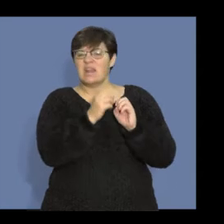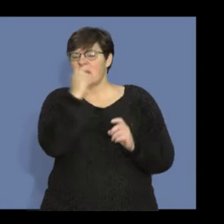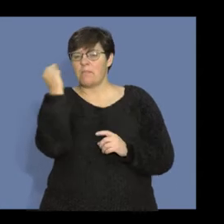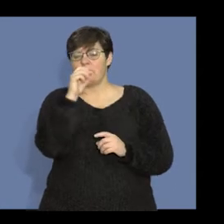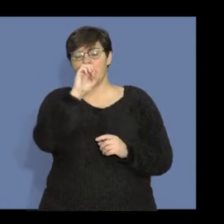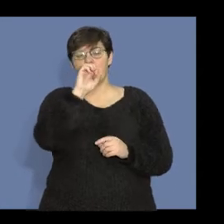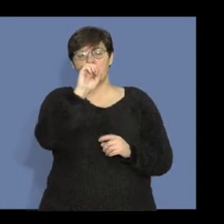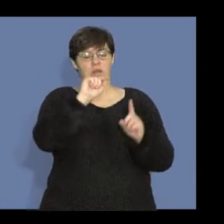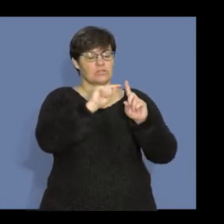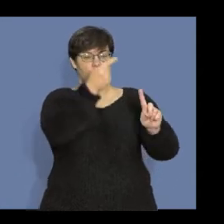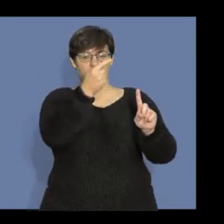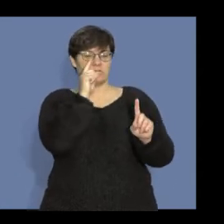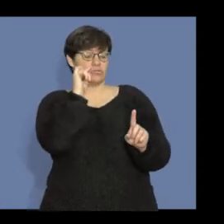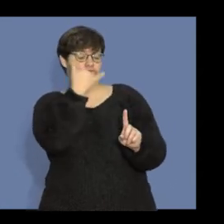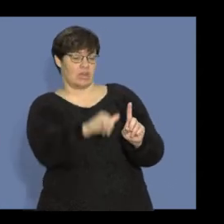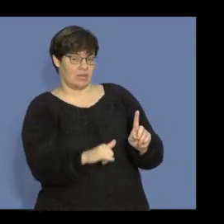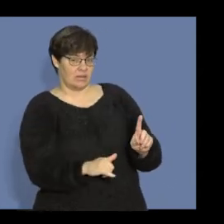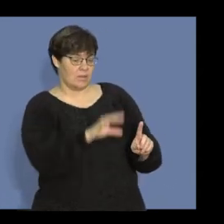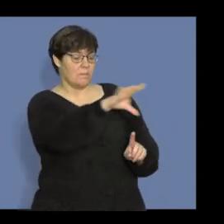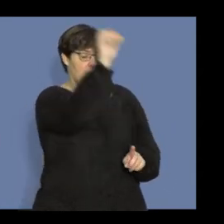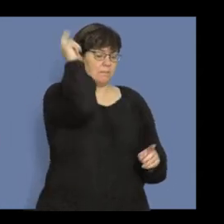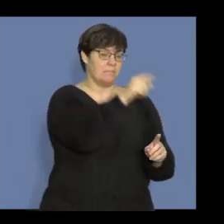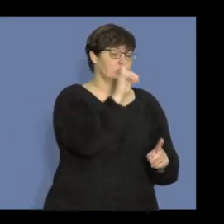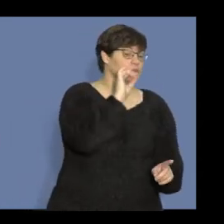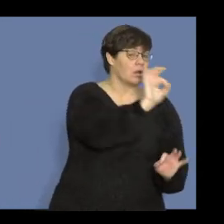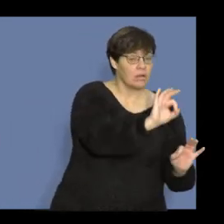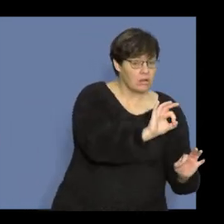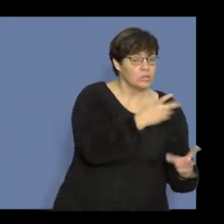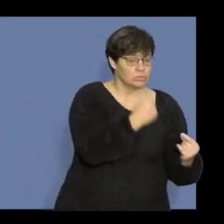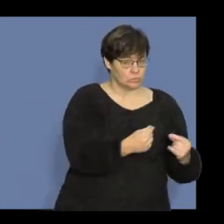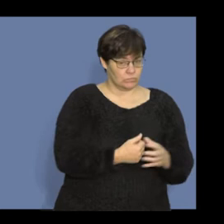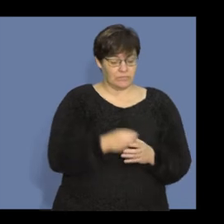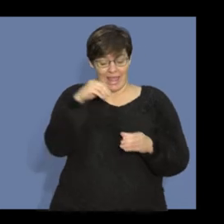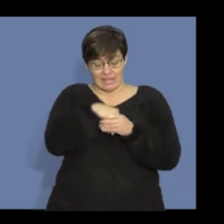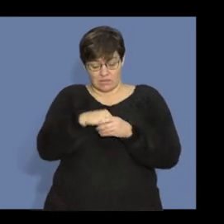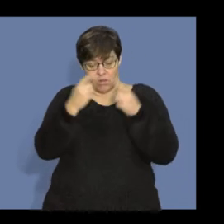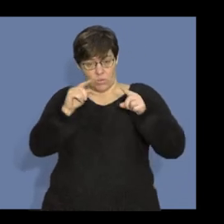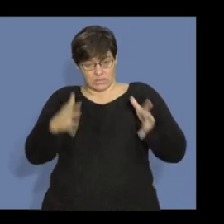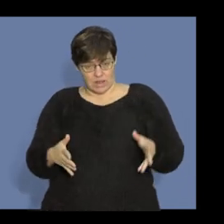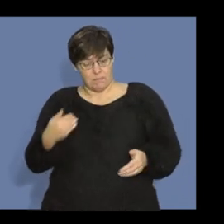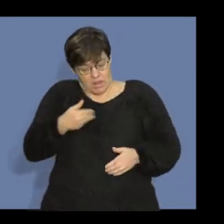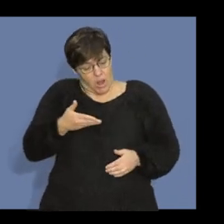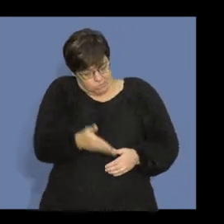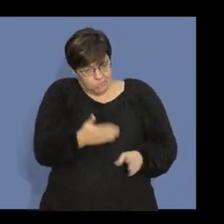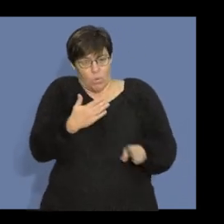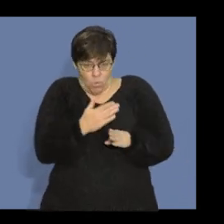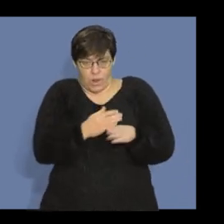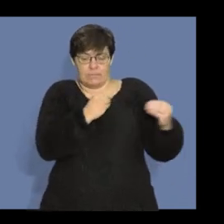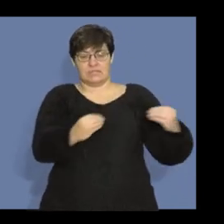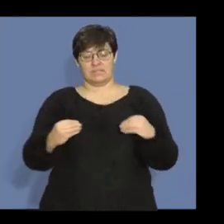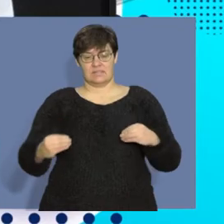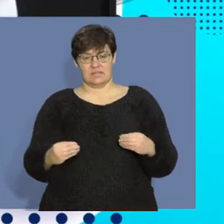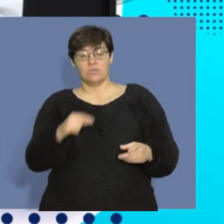VAT output to prevent the fraud. Certainly, remember, an internal auditor is there to